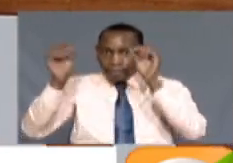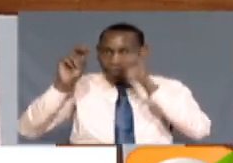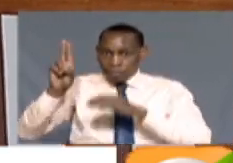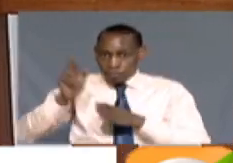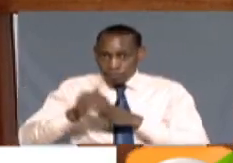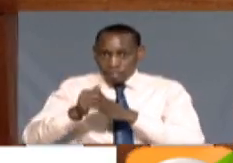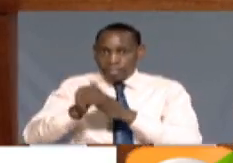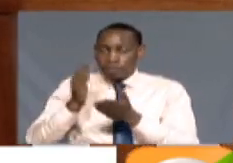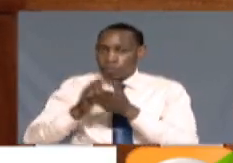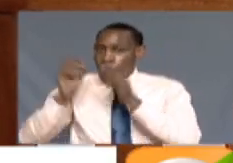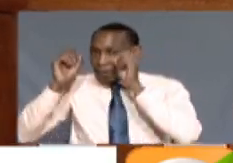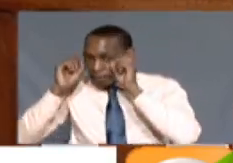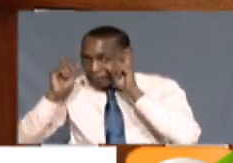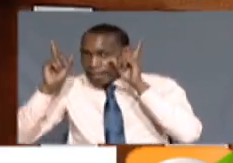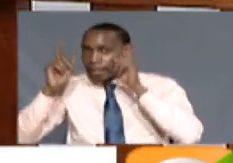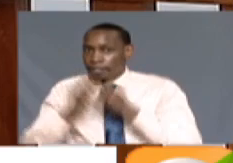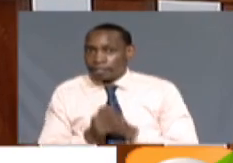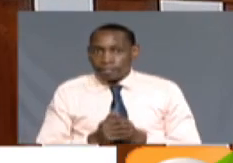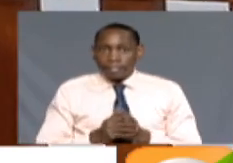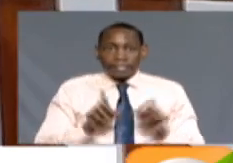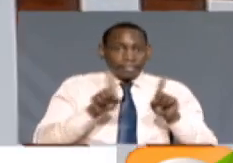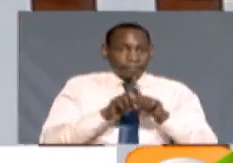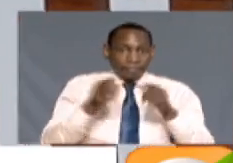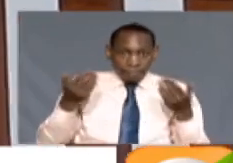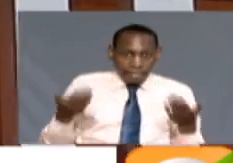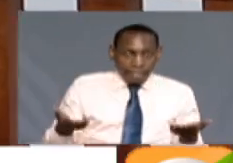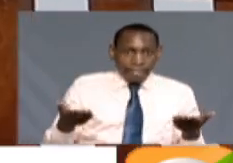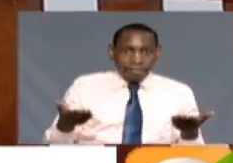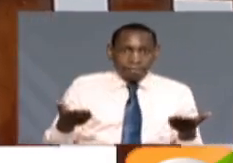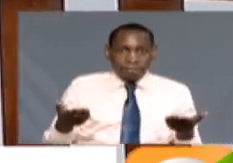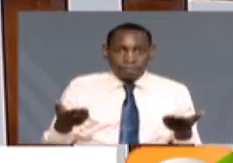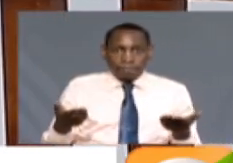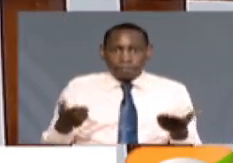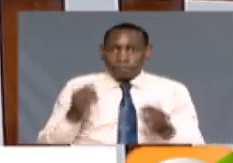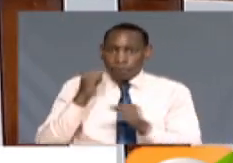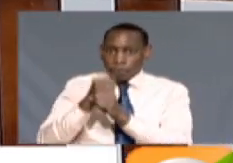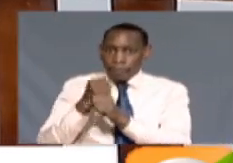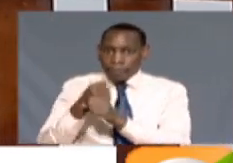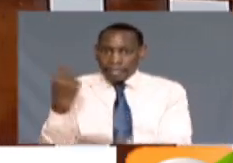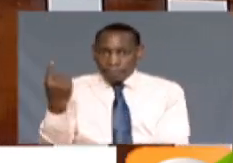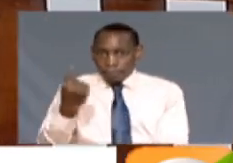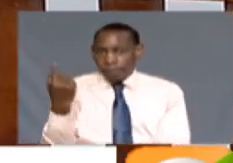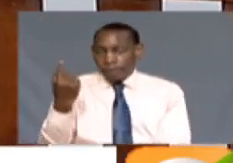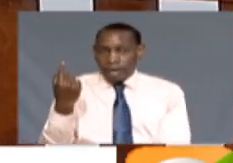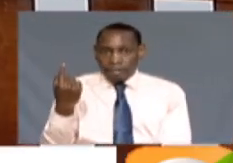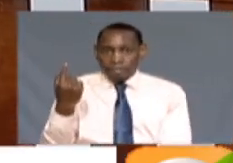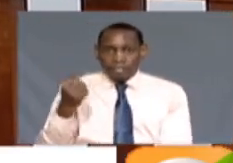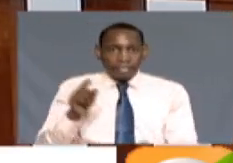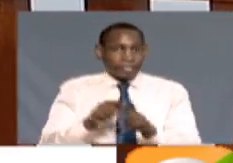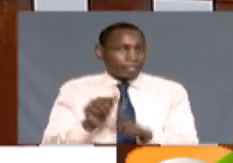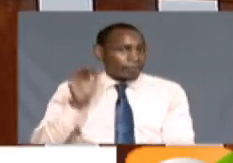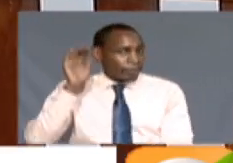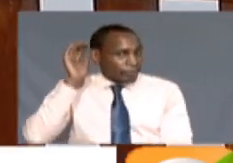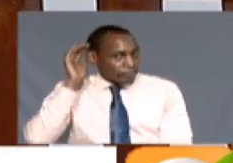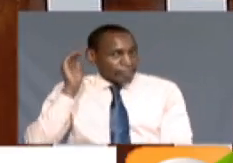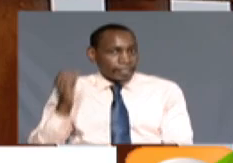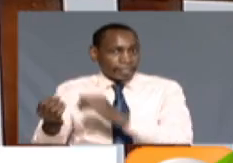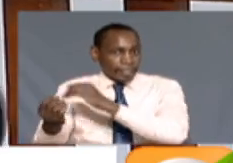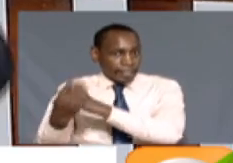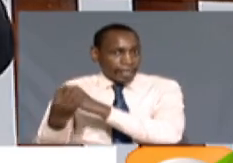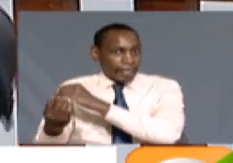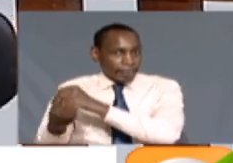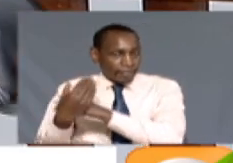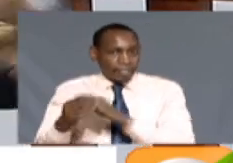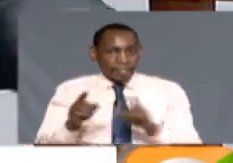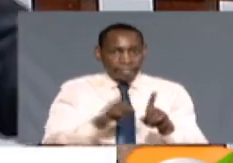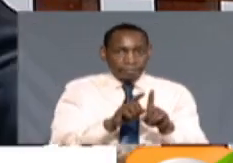Mm. And he's now walking alone and listening to his advisors. I